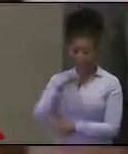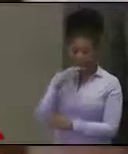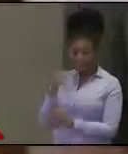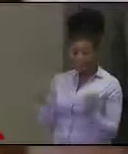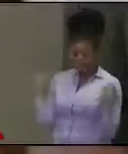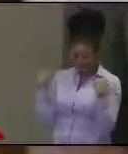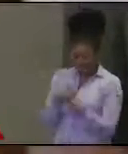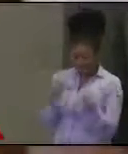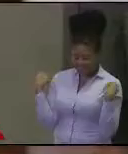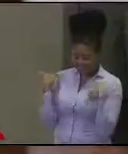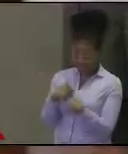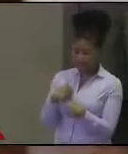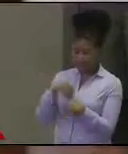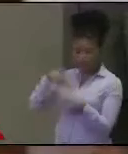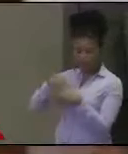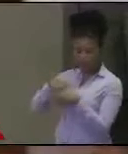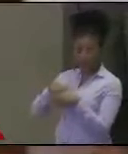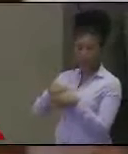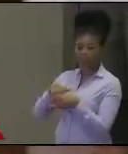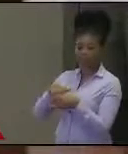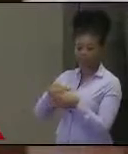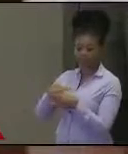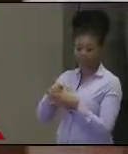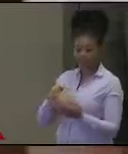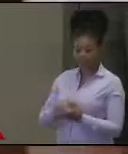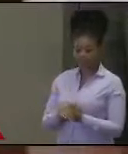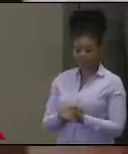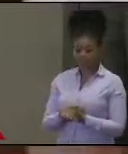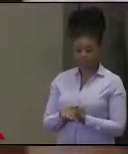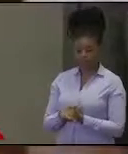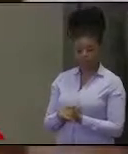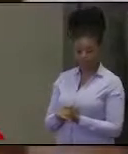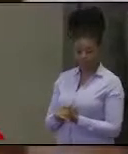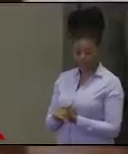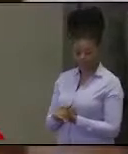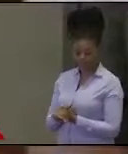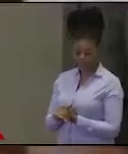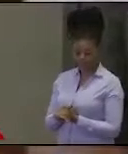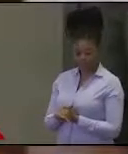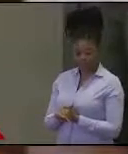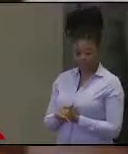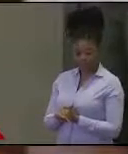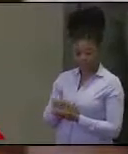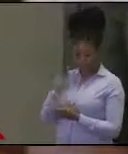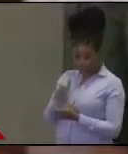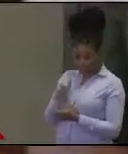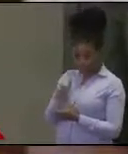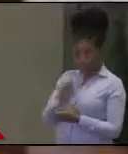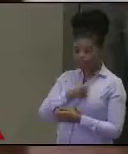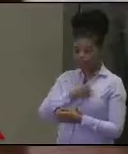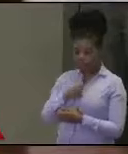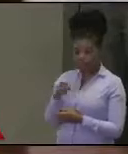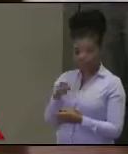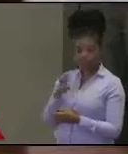Woleka nedyasi apha ngaphakathi endlini. So I want you to have that sort of